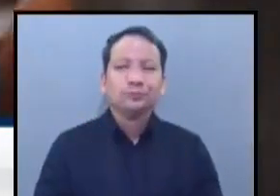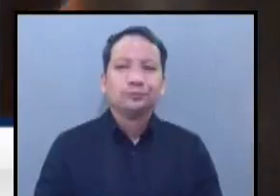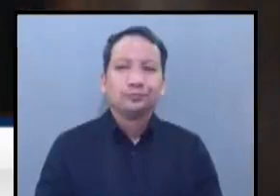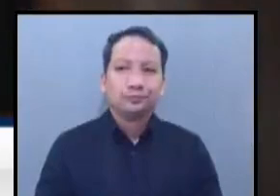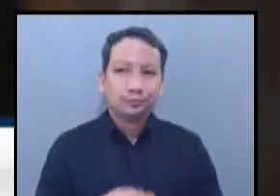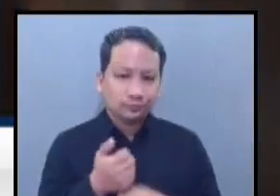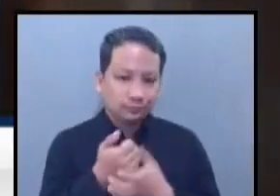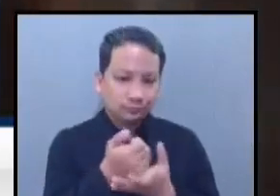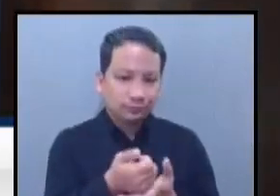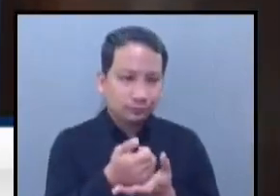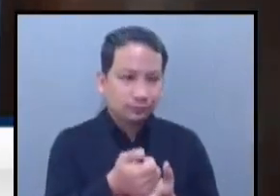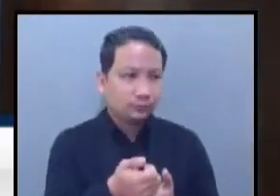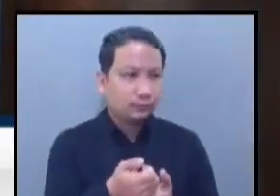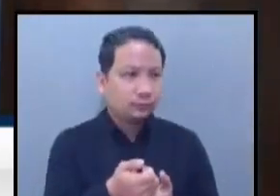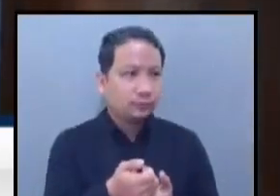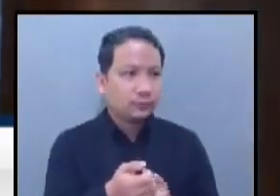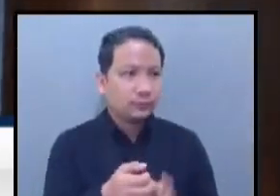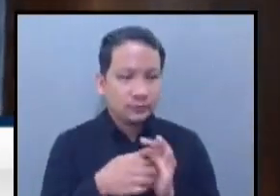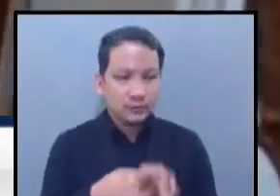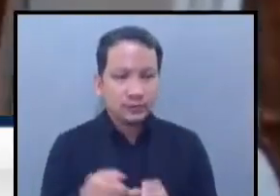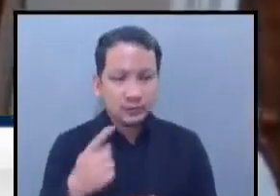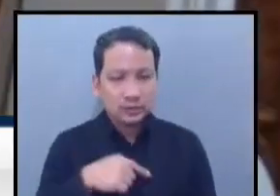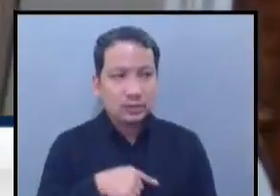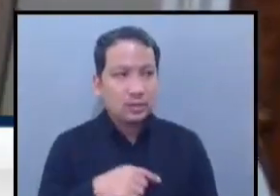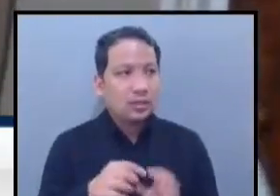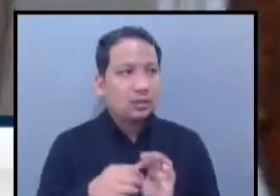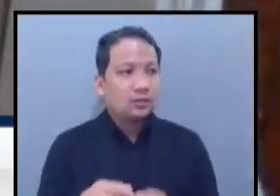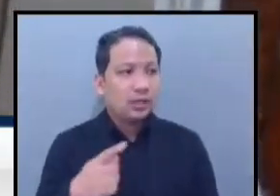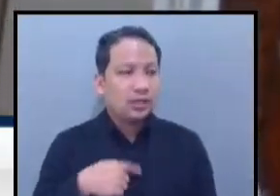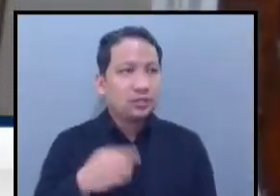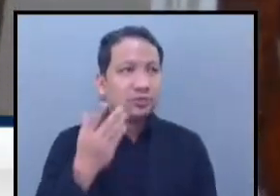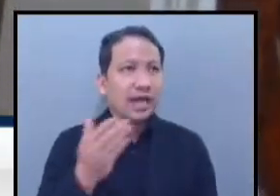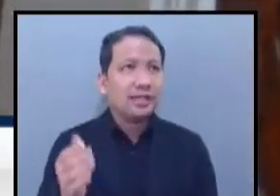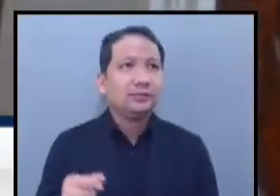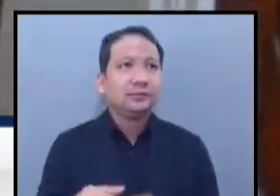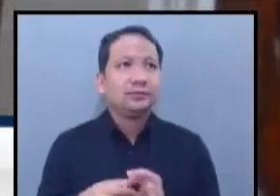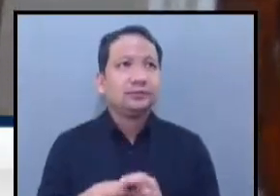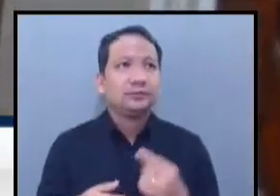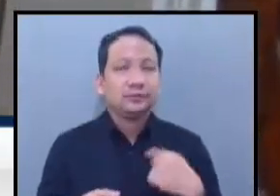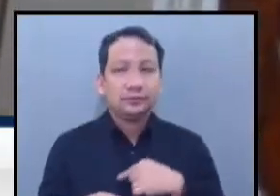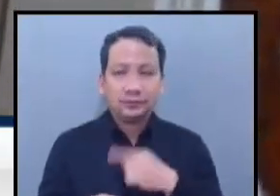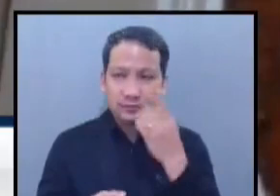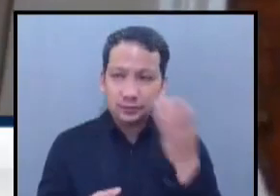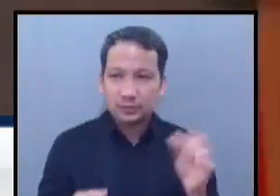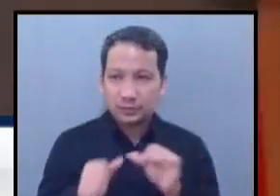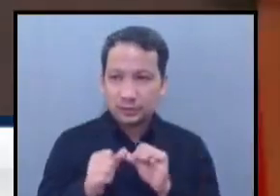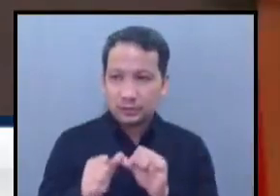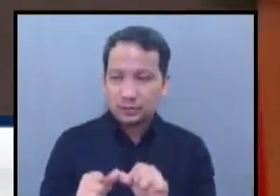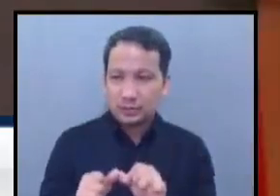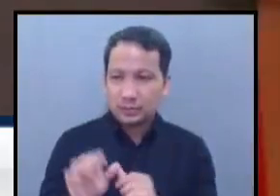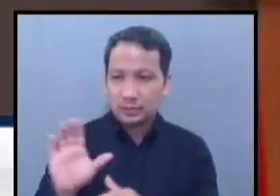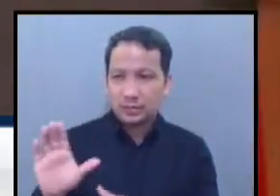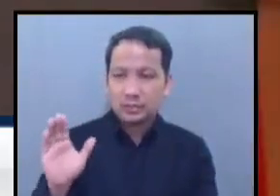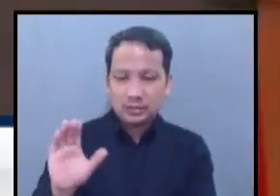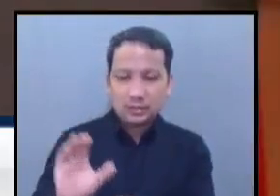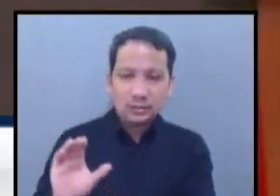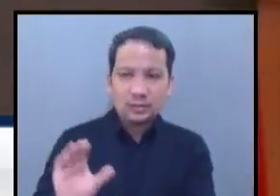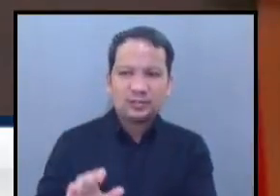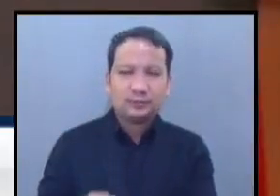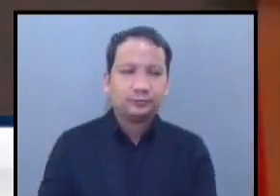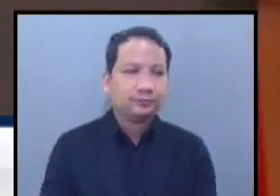sa mga nasabing ahensya, positibo ang pananaw ni Mayor Singson na masisimulan na ang pagsasaayos sa simbahan. With